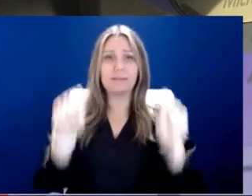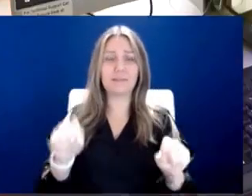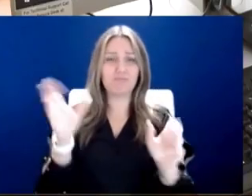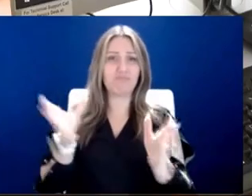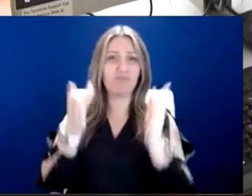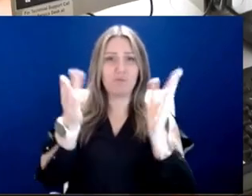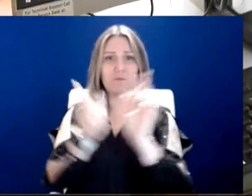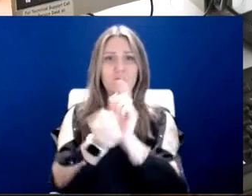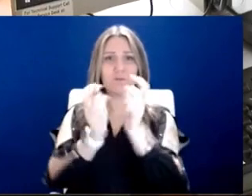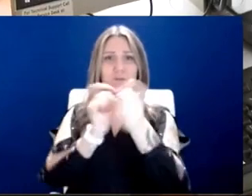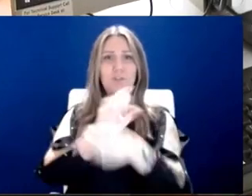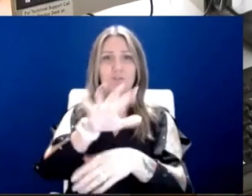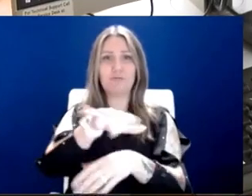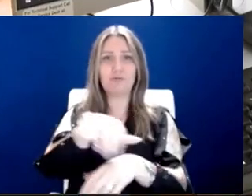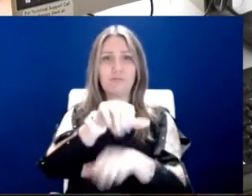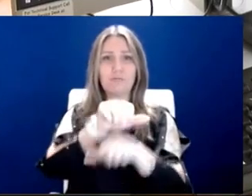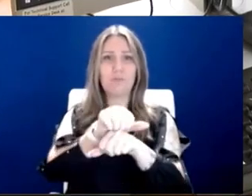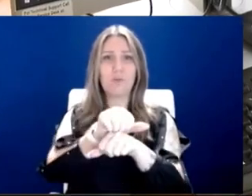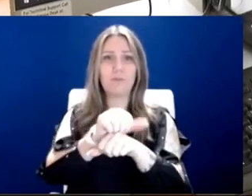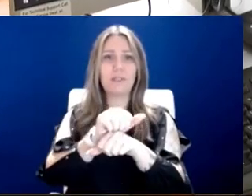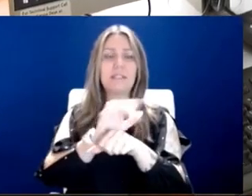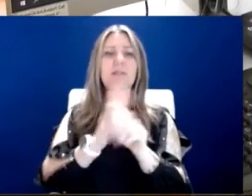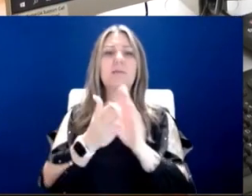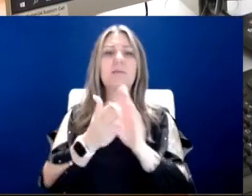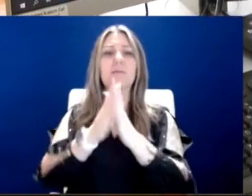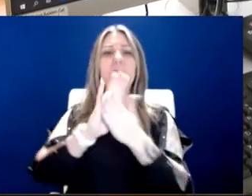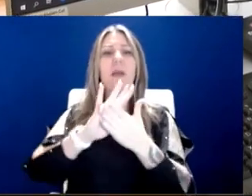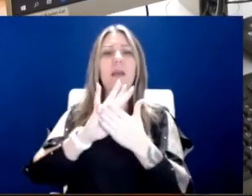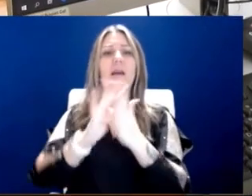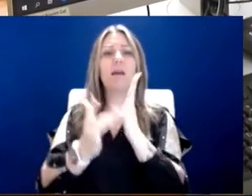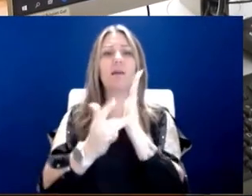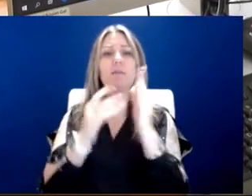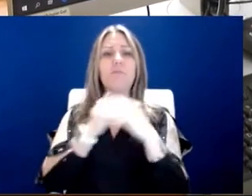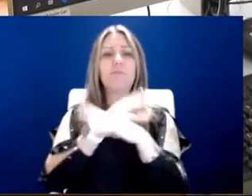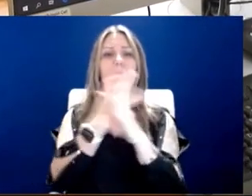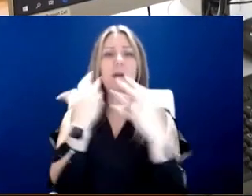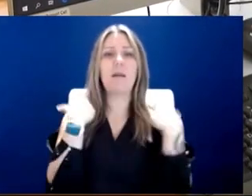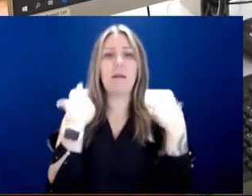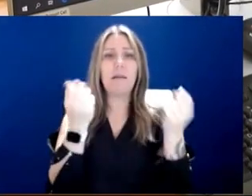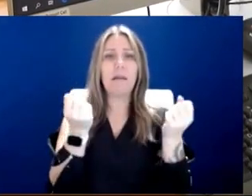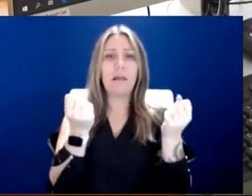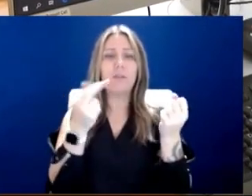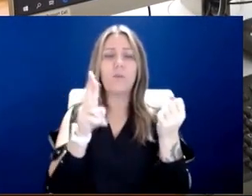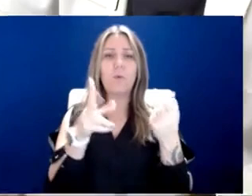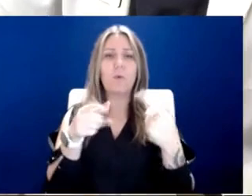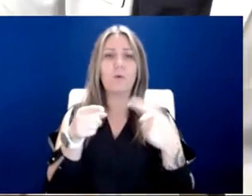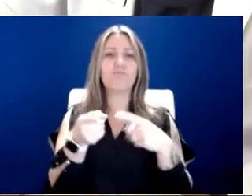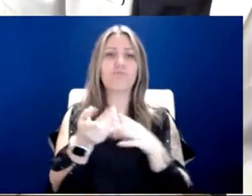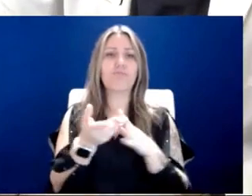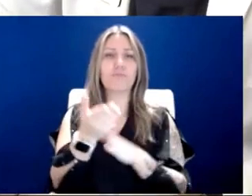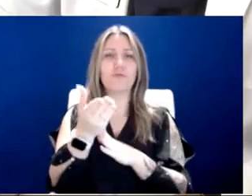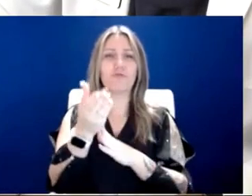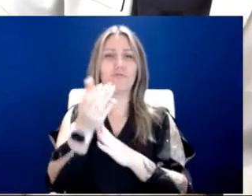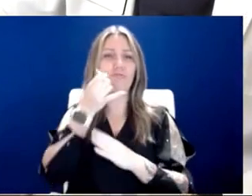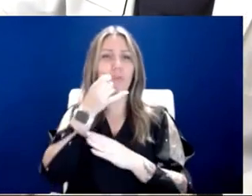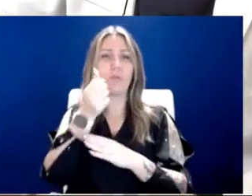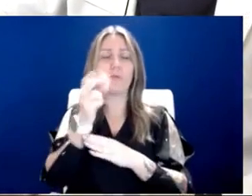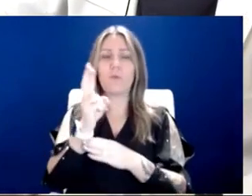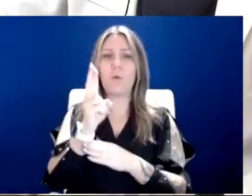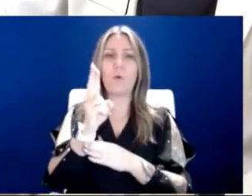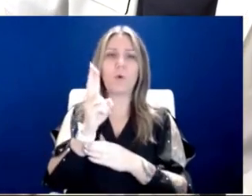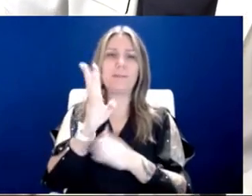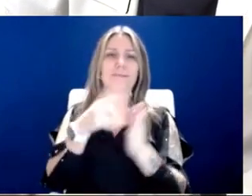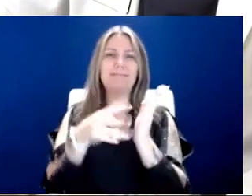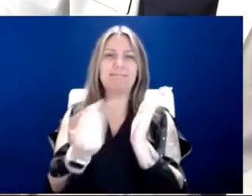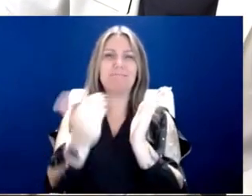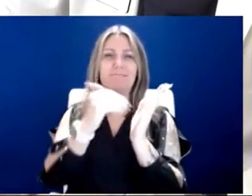a telehealth appointment. Or you can simply just do it over the phone. You can also, of course, reschedule your appointment. All locations,